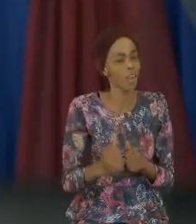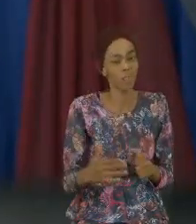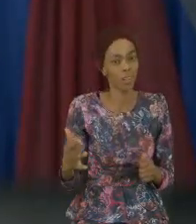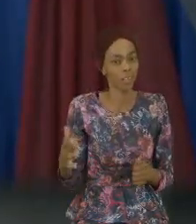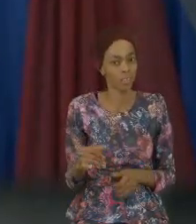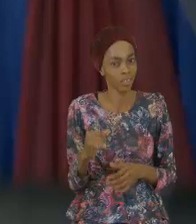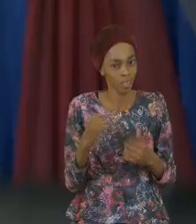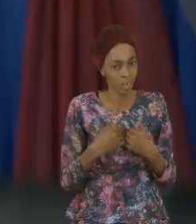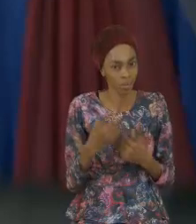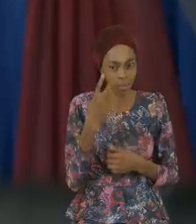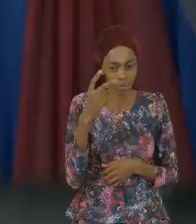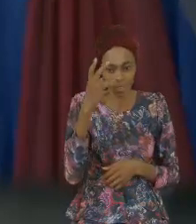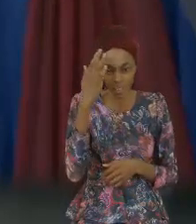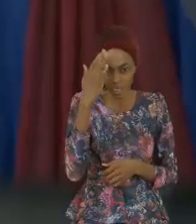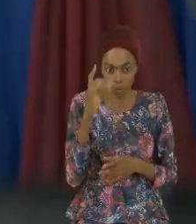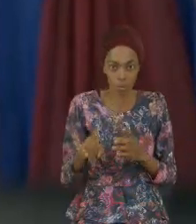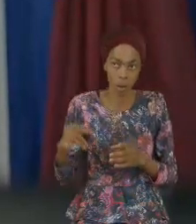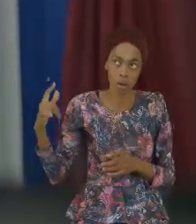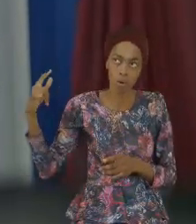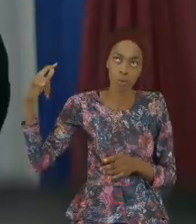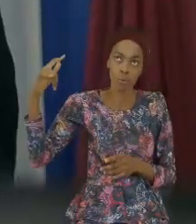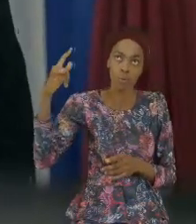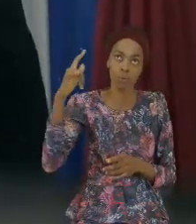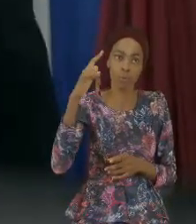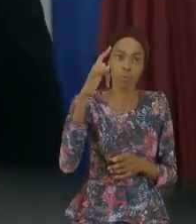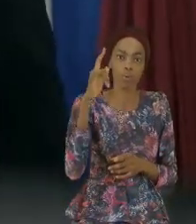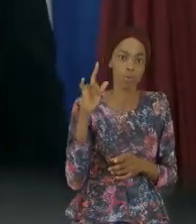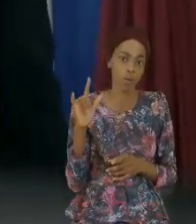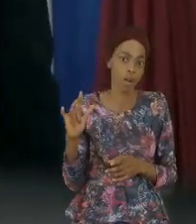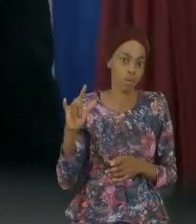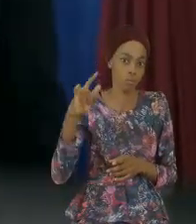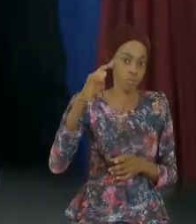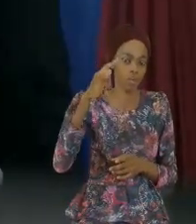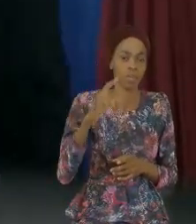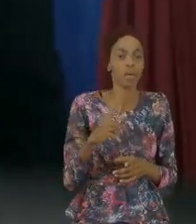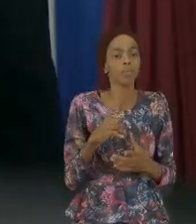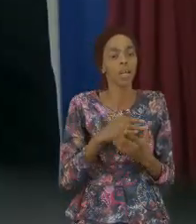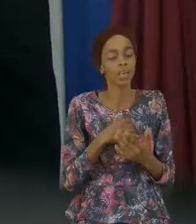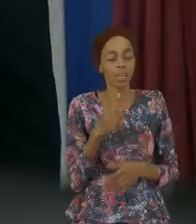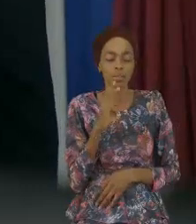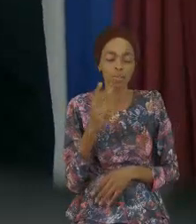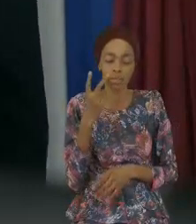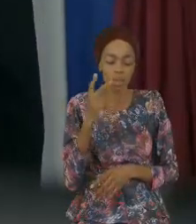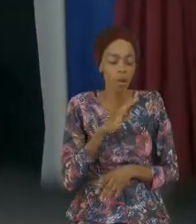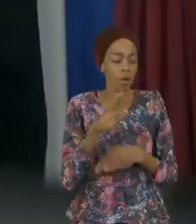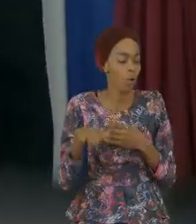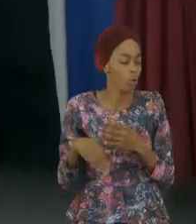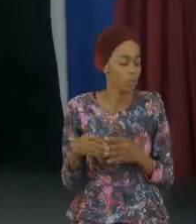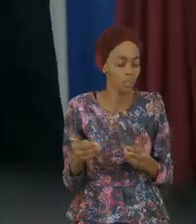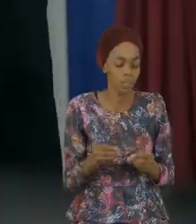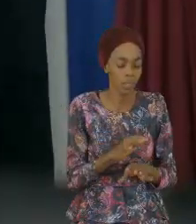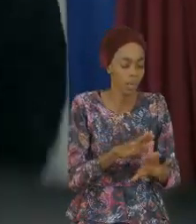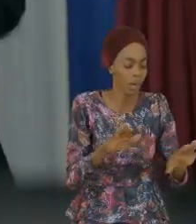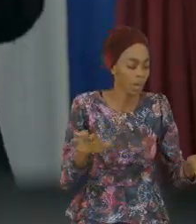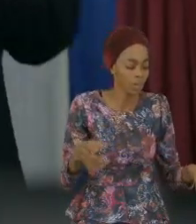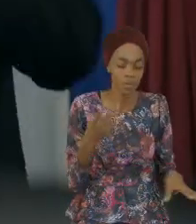an aeroplane up there and you look down, you see all the land, you see the river, you see